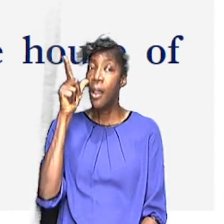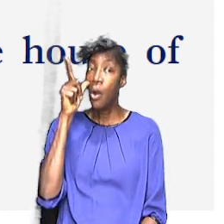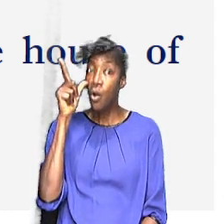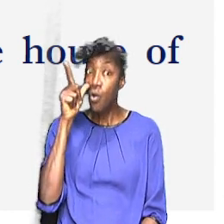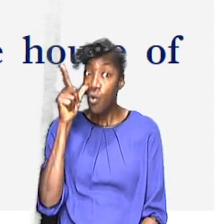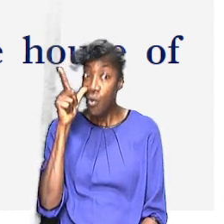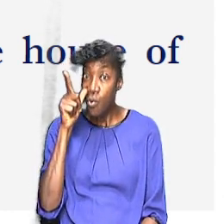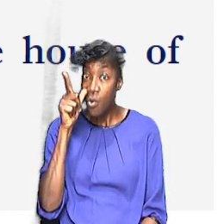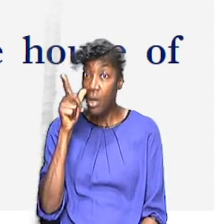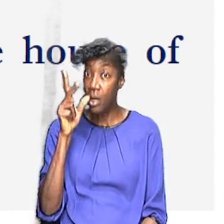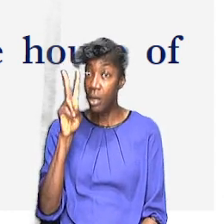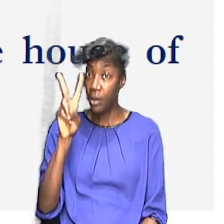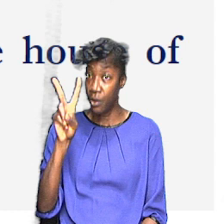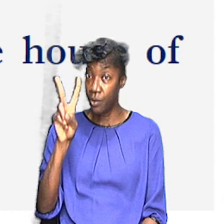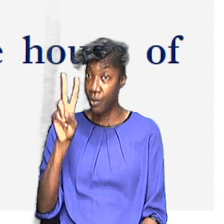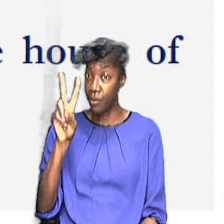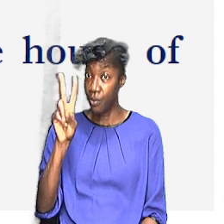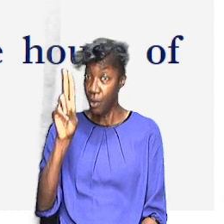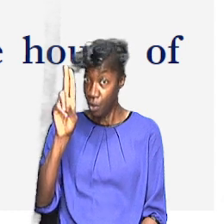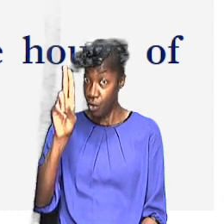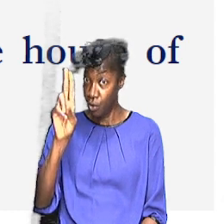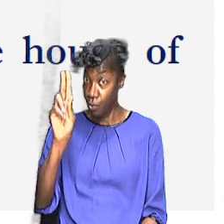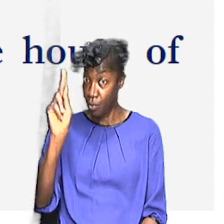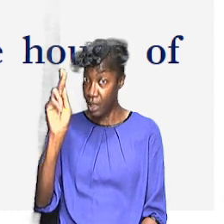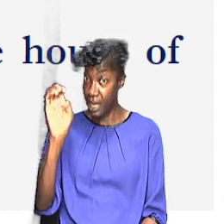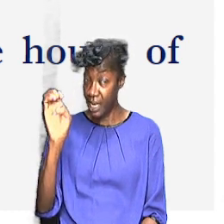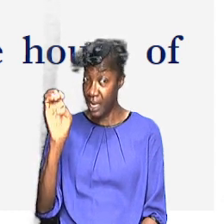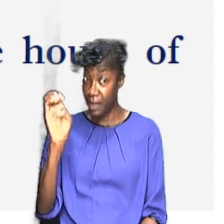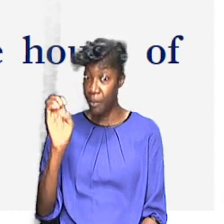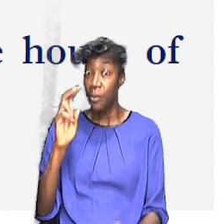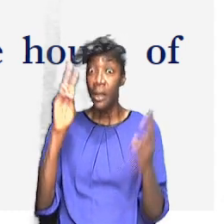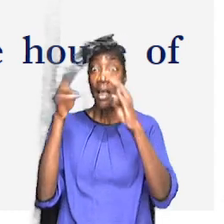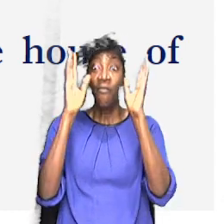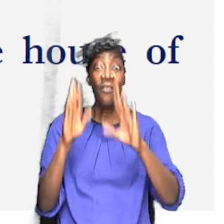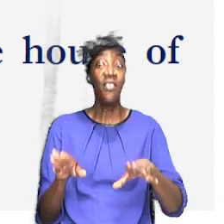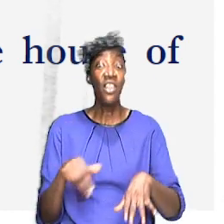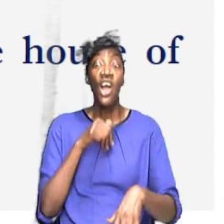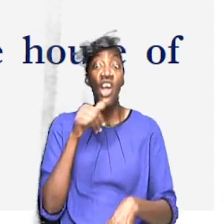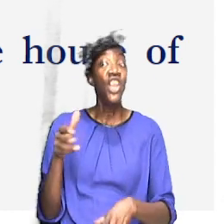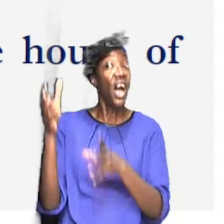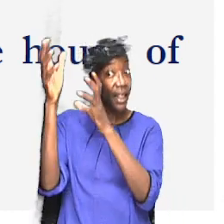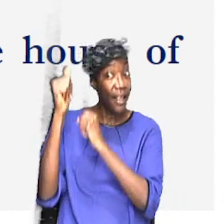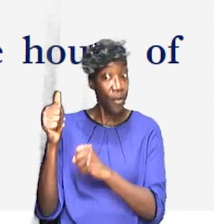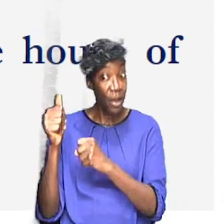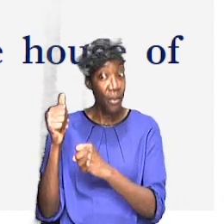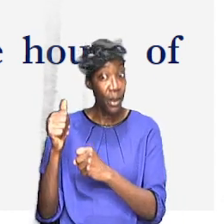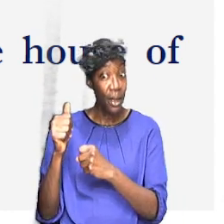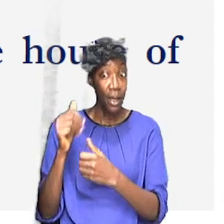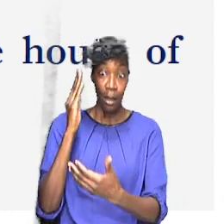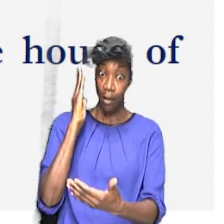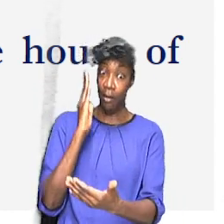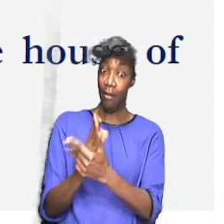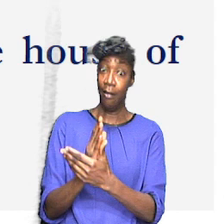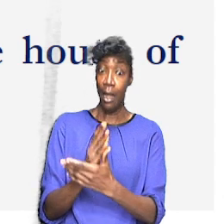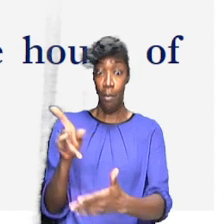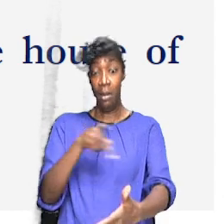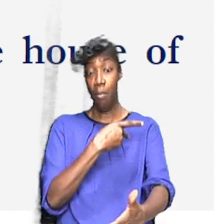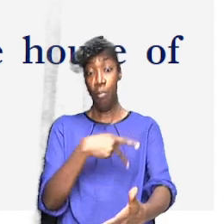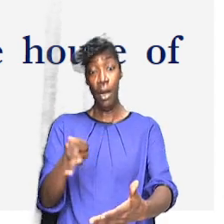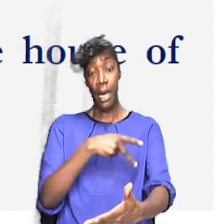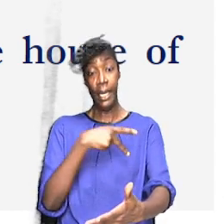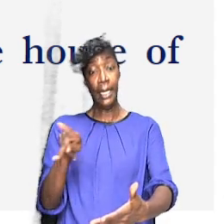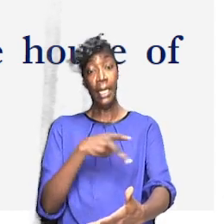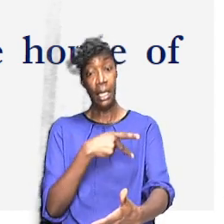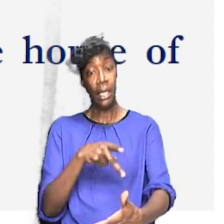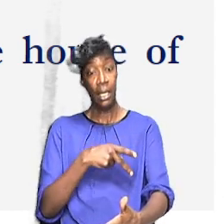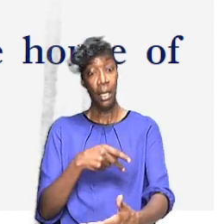unexpected. She was a visitor unexpected at that particular event, and she crashed the party. Because guess what happened? First of